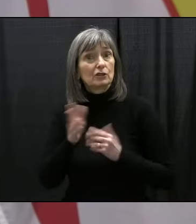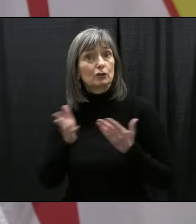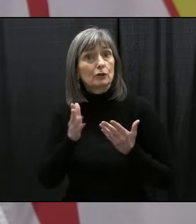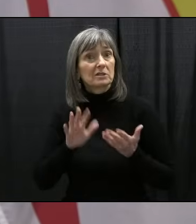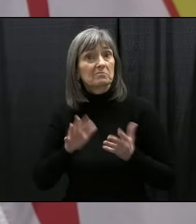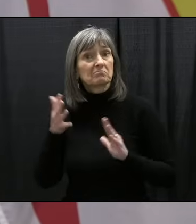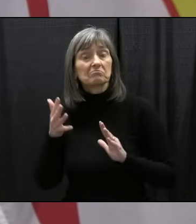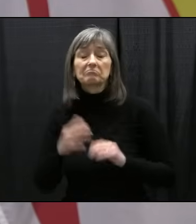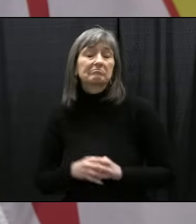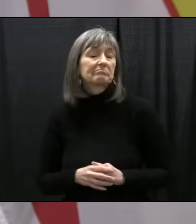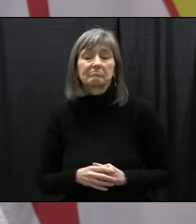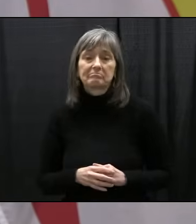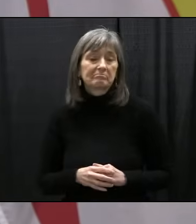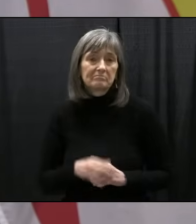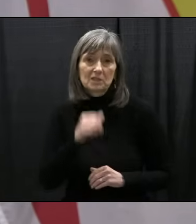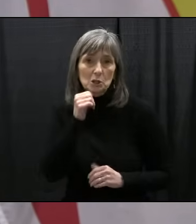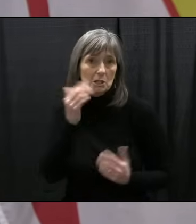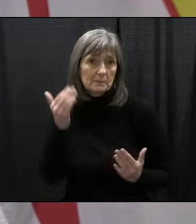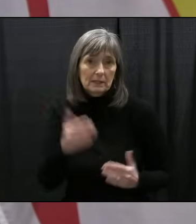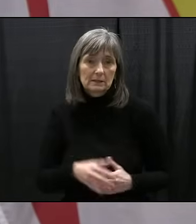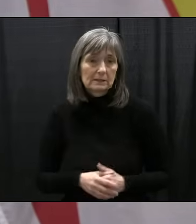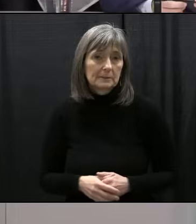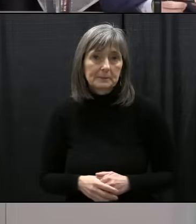challenges due to this.